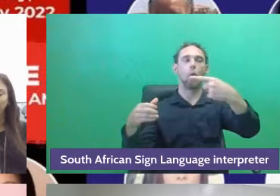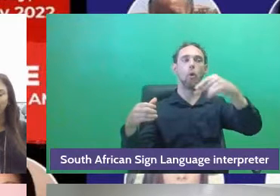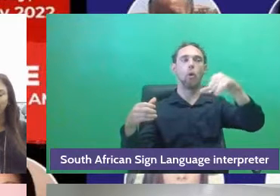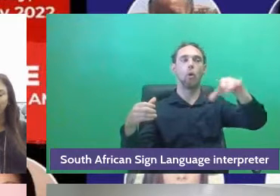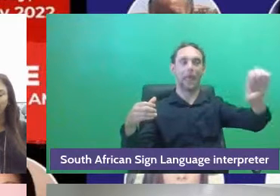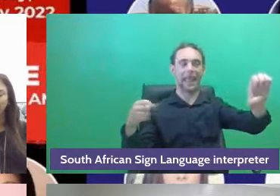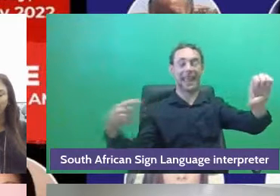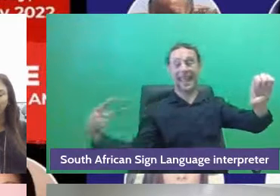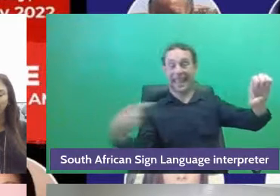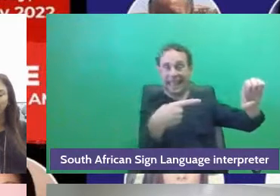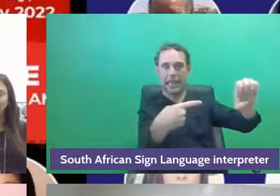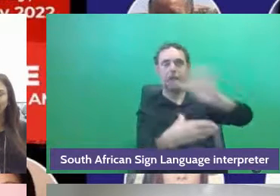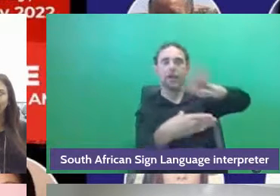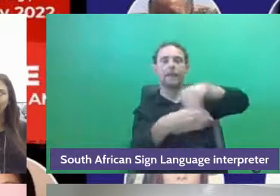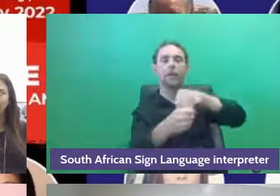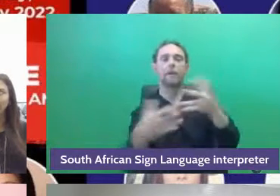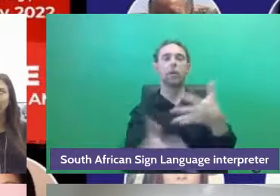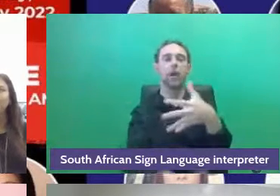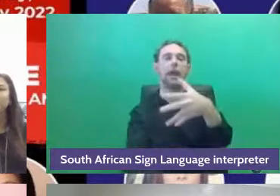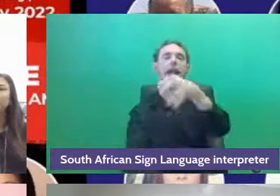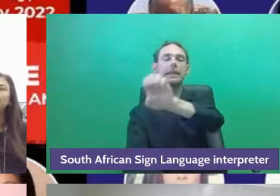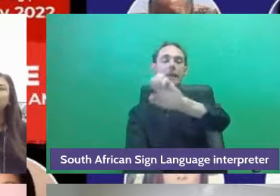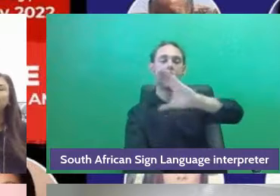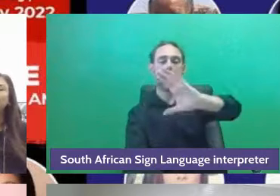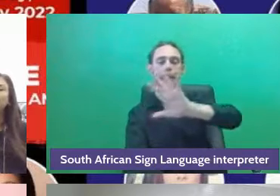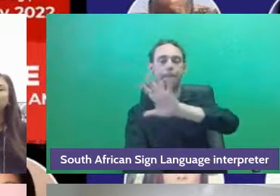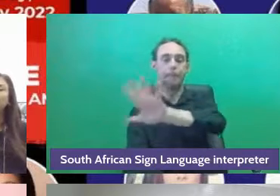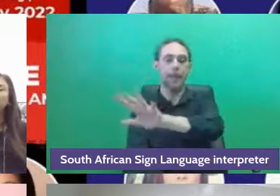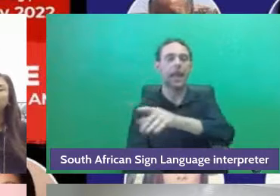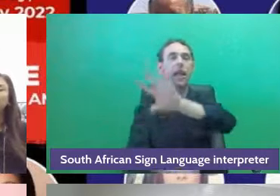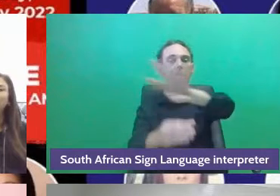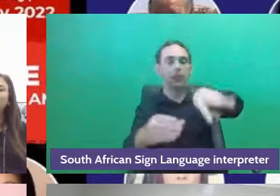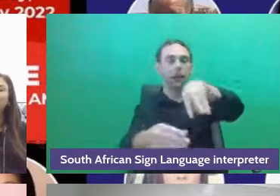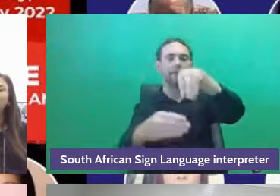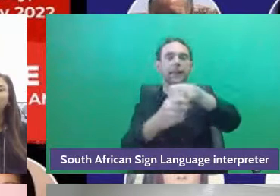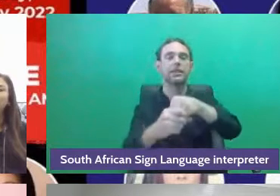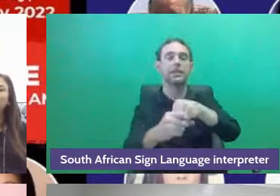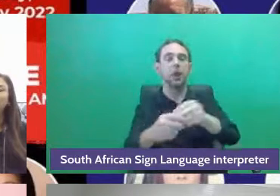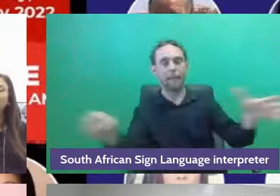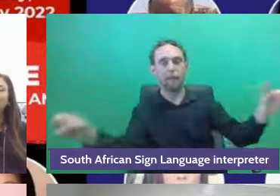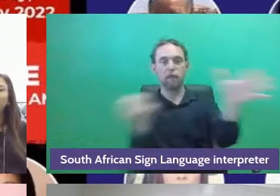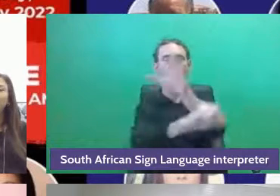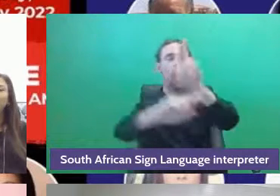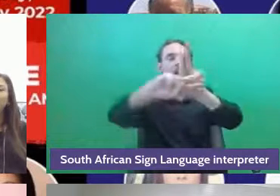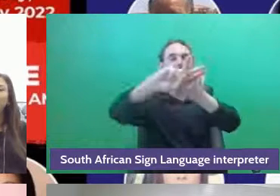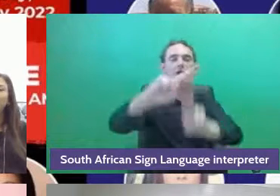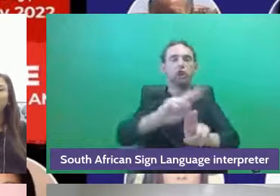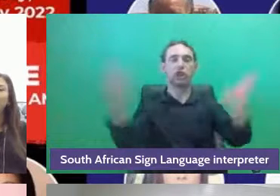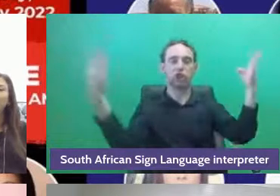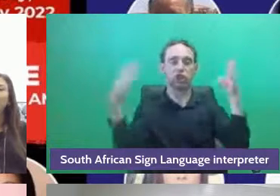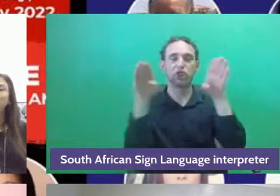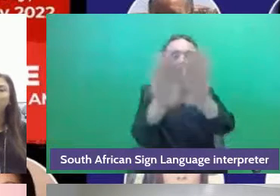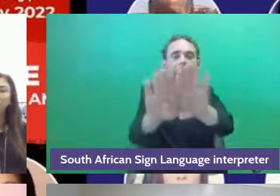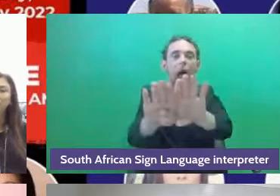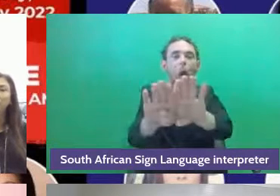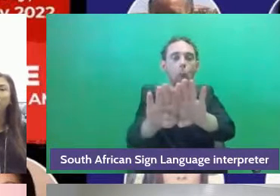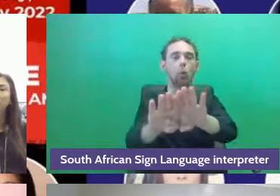and is an activist of the Total Shutdown movement in Eastern Cape.